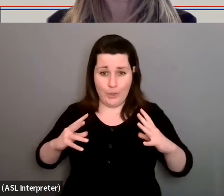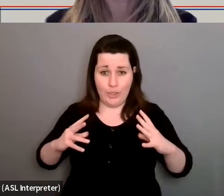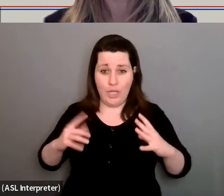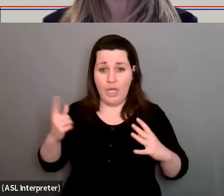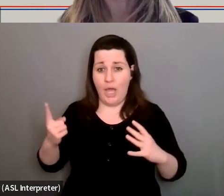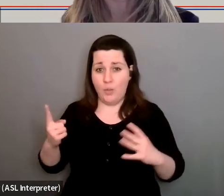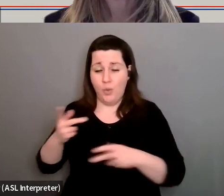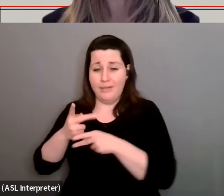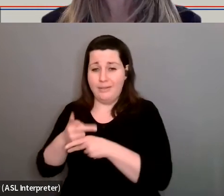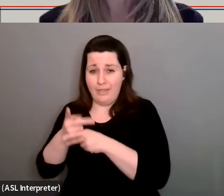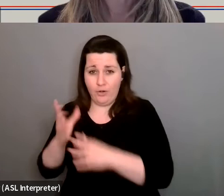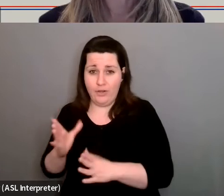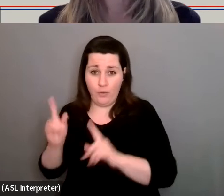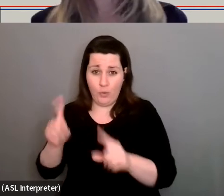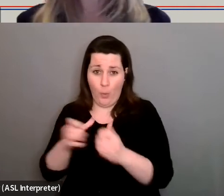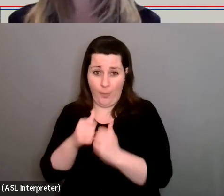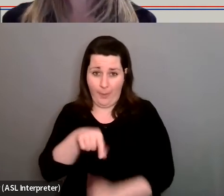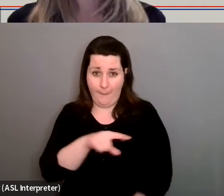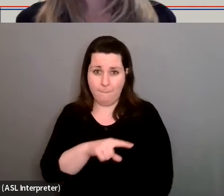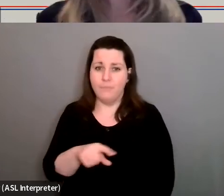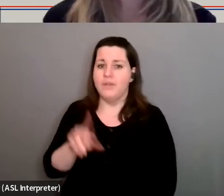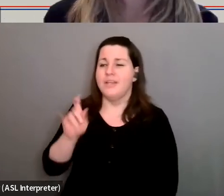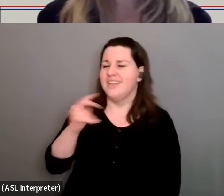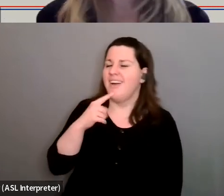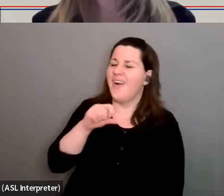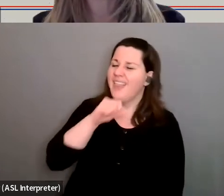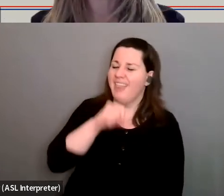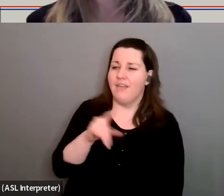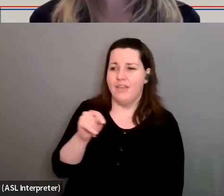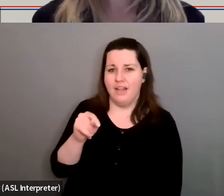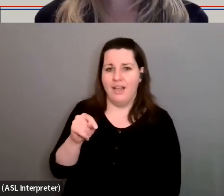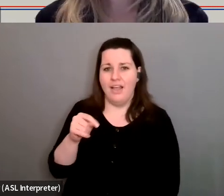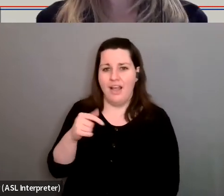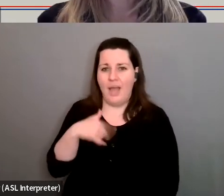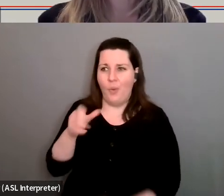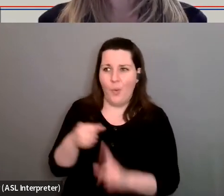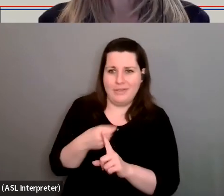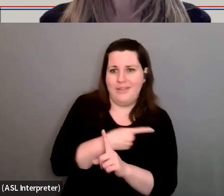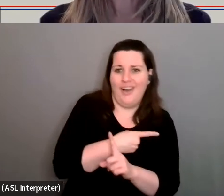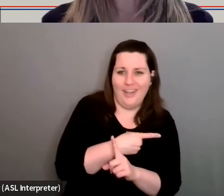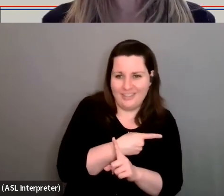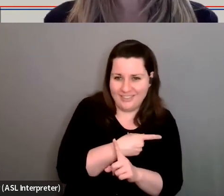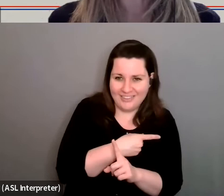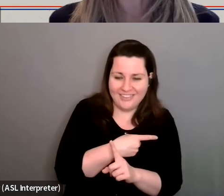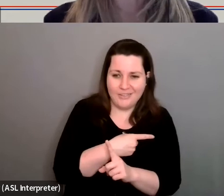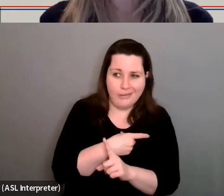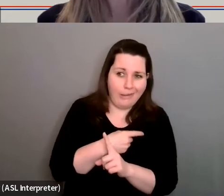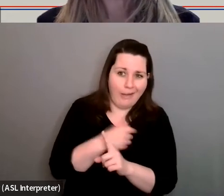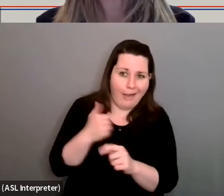with them? Oh, I love these questions because I'm always going to dodge them as much as I can.